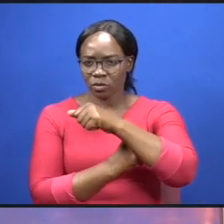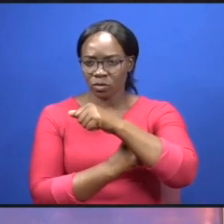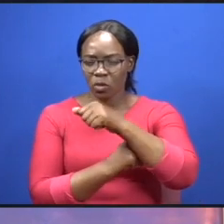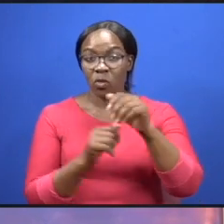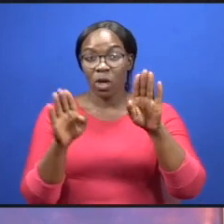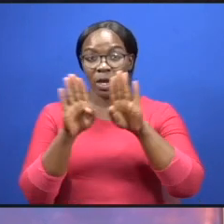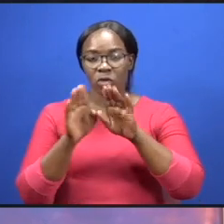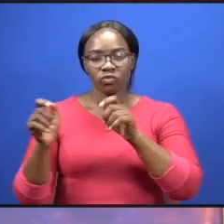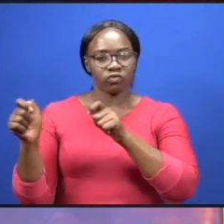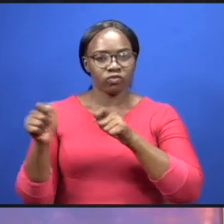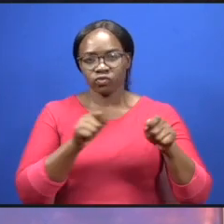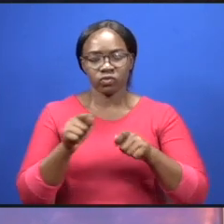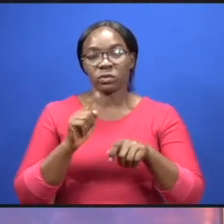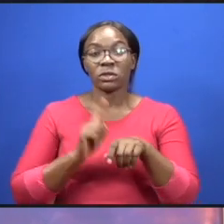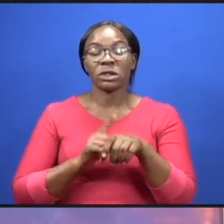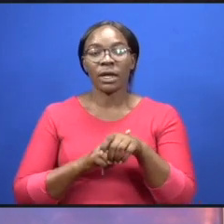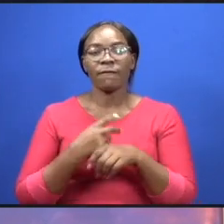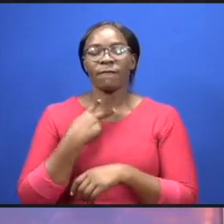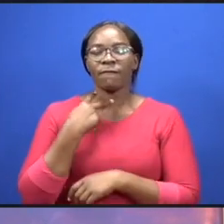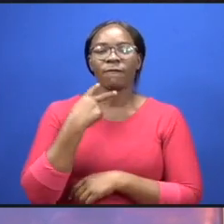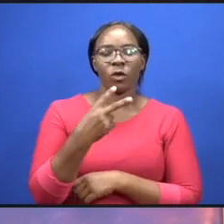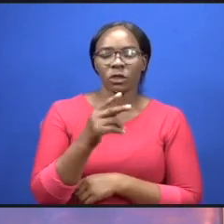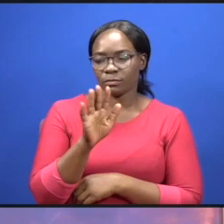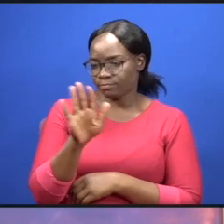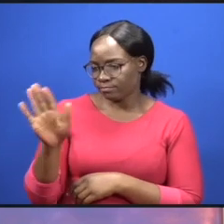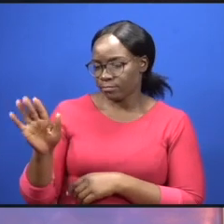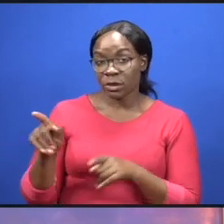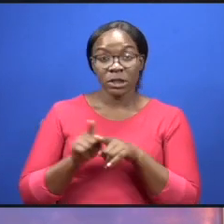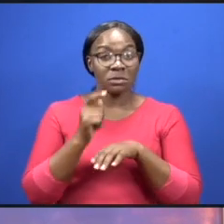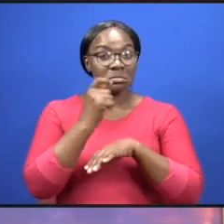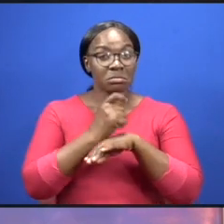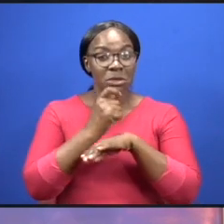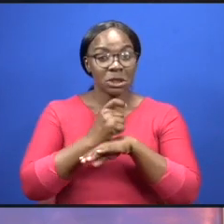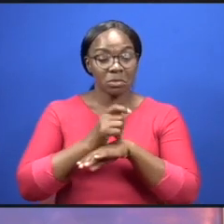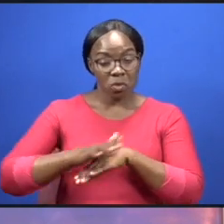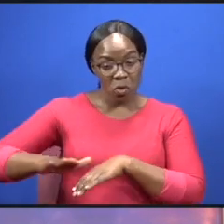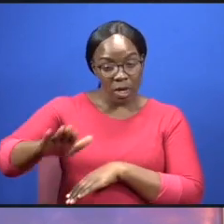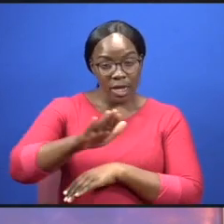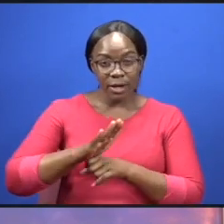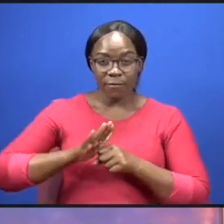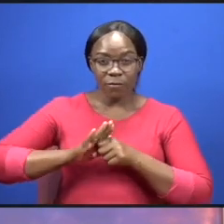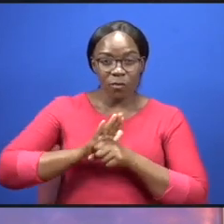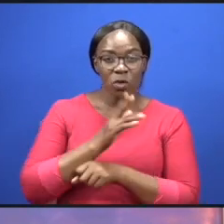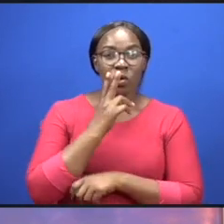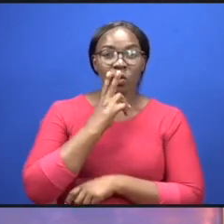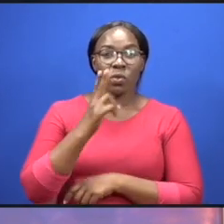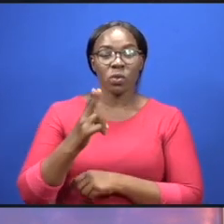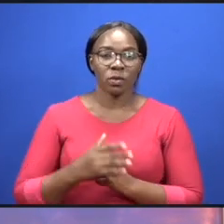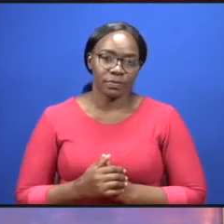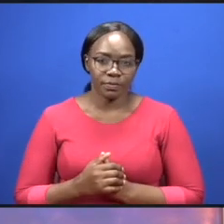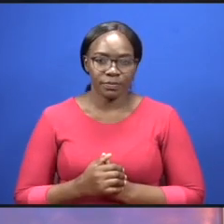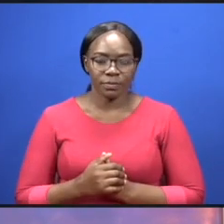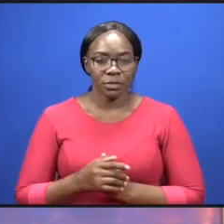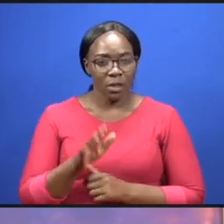doorways shook at the sound of their voices, and the temple was filled with smoke.